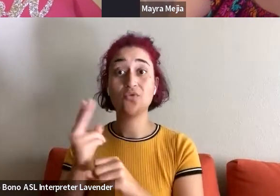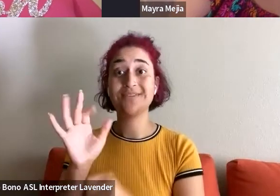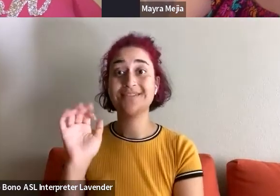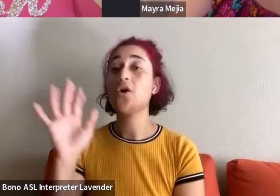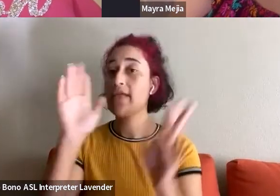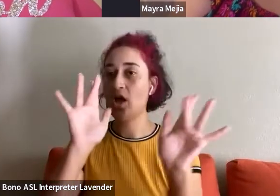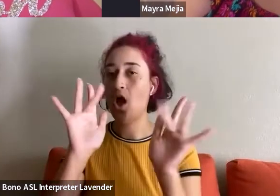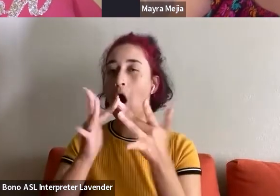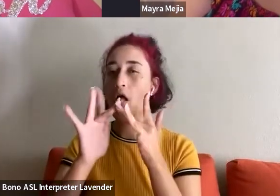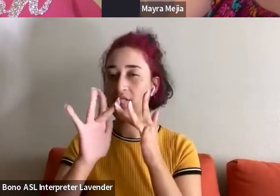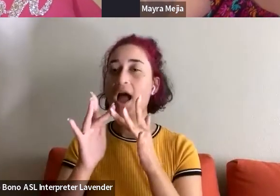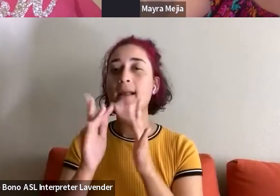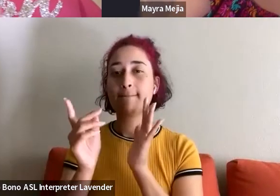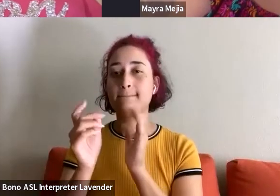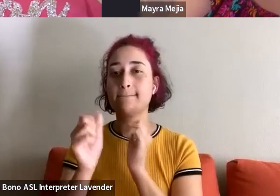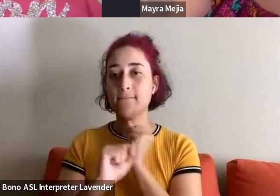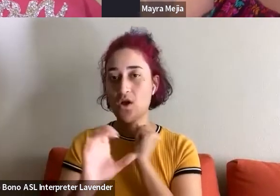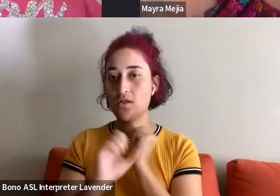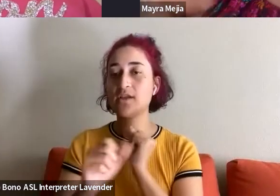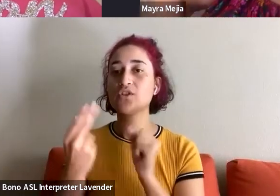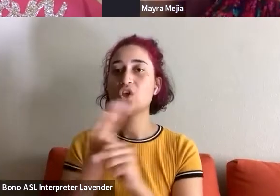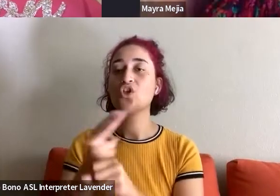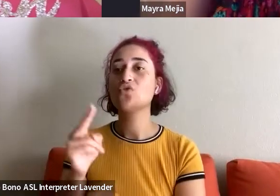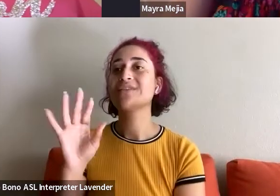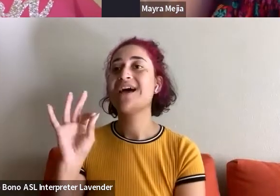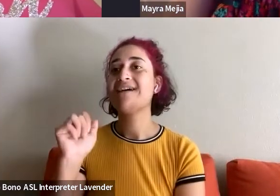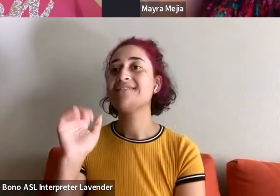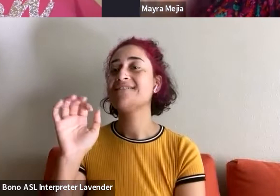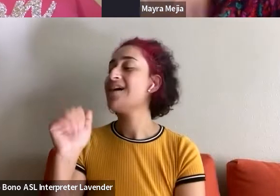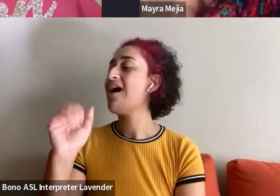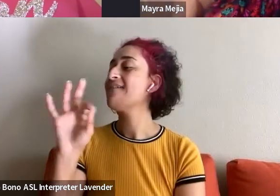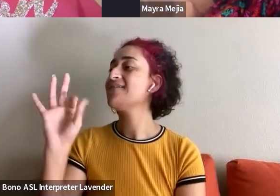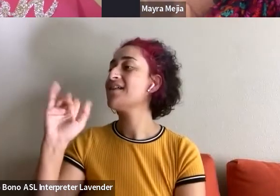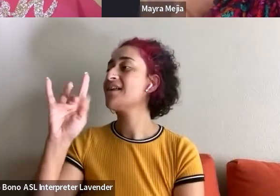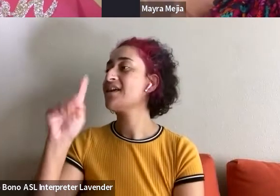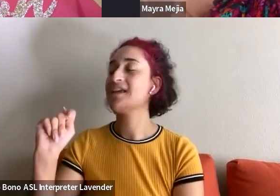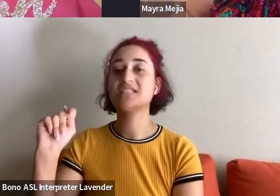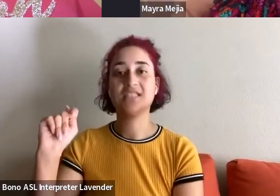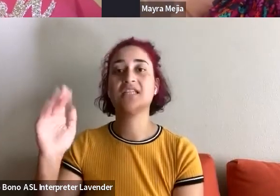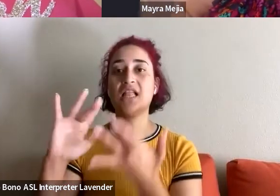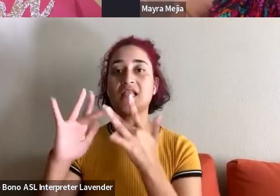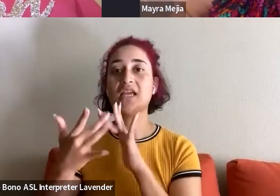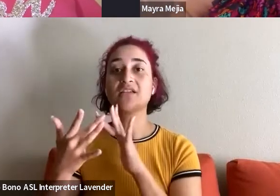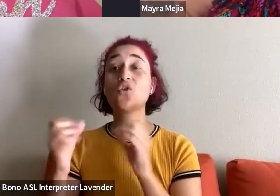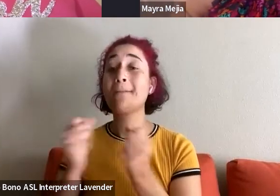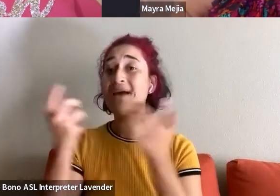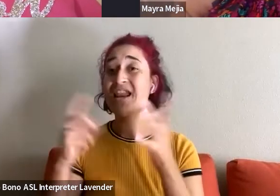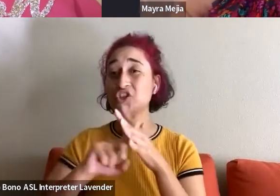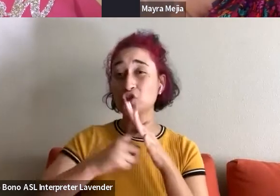articles. So many indie brands and like startups, they don't have affiliate